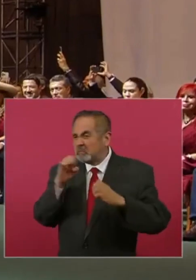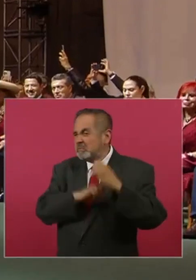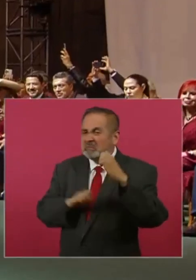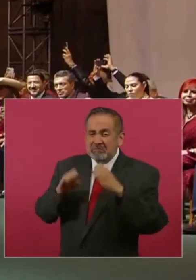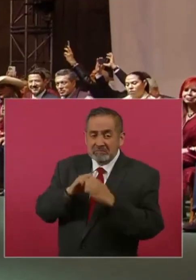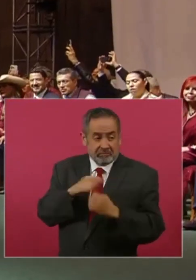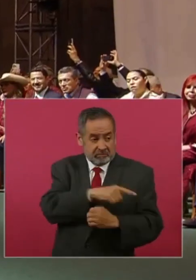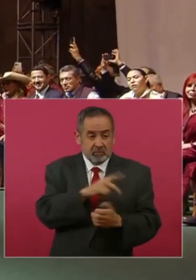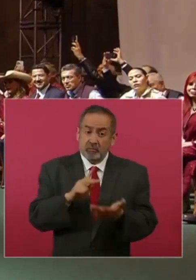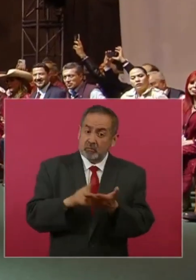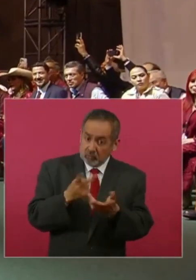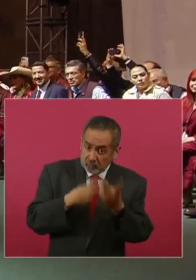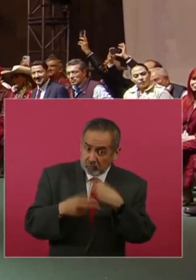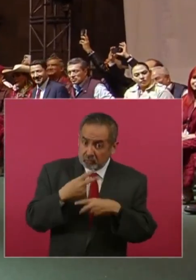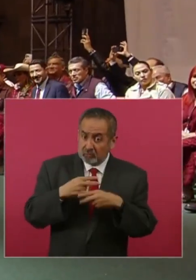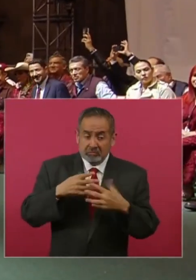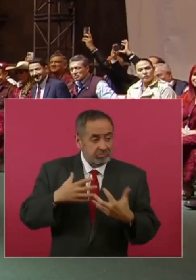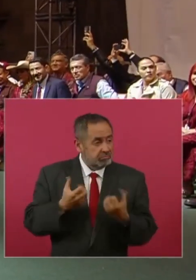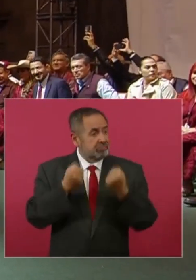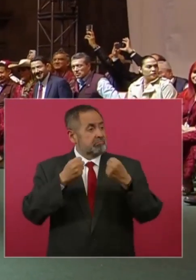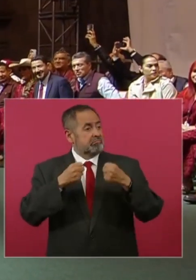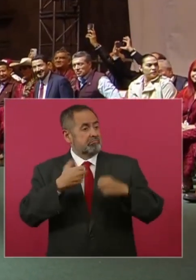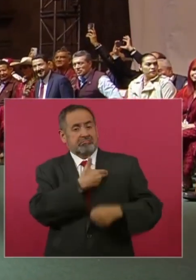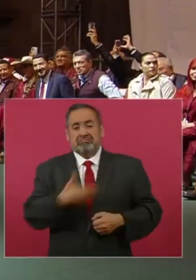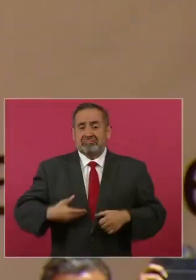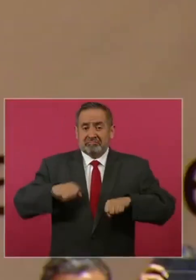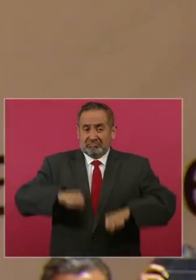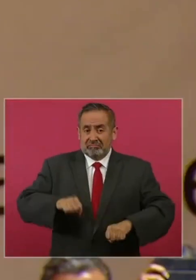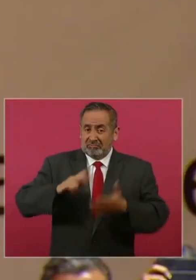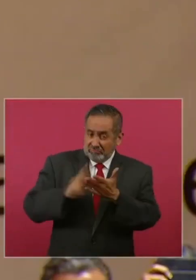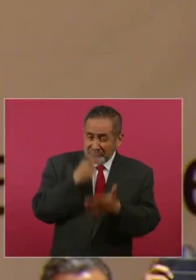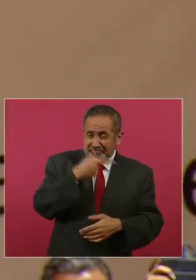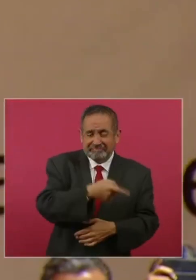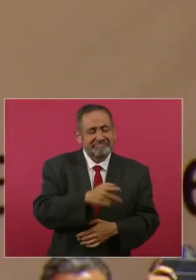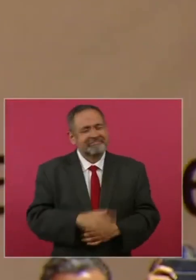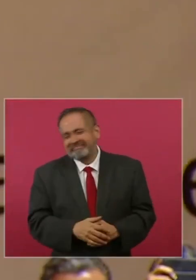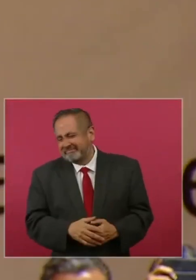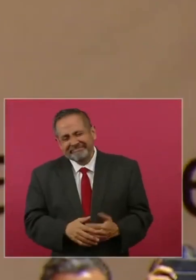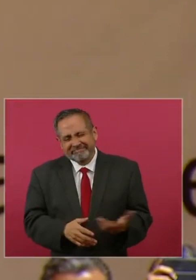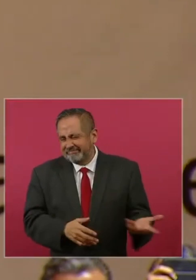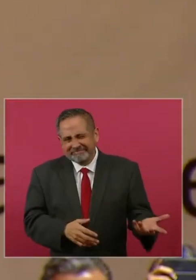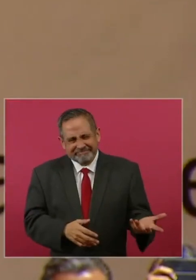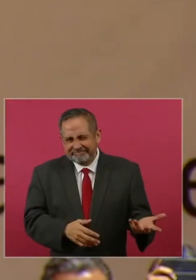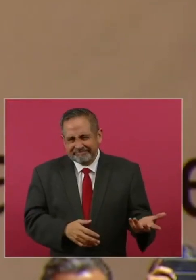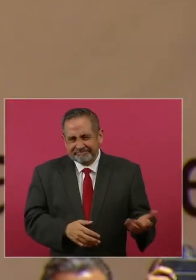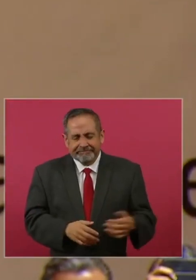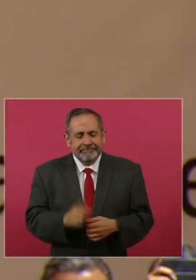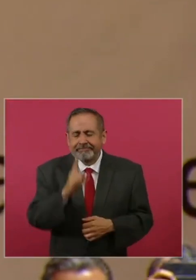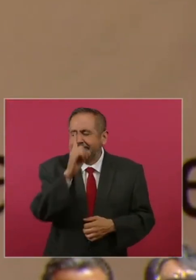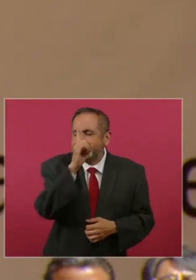van a reconquistar defame, el gobierno. Think they're going to reconquest tan sencillo the que sería